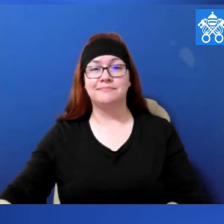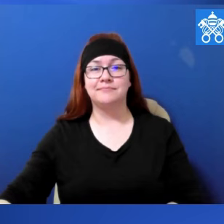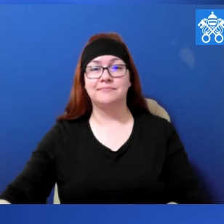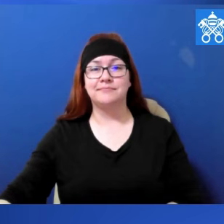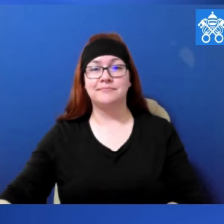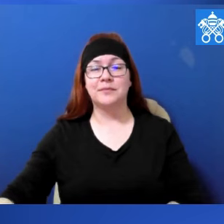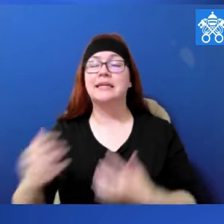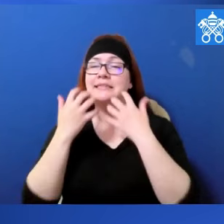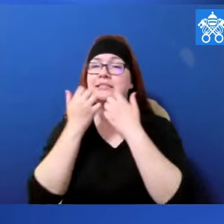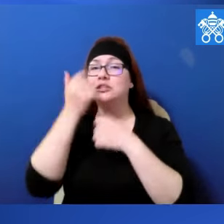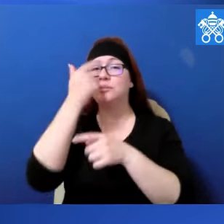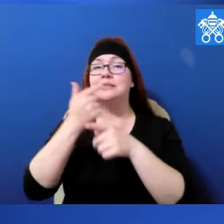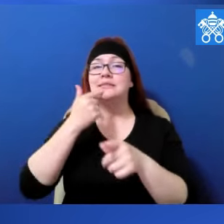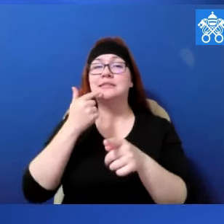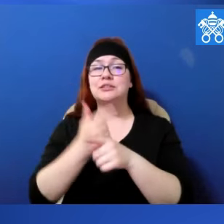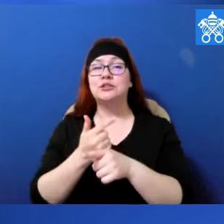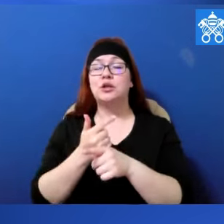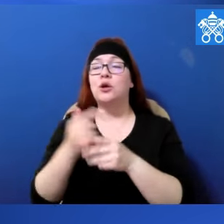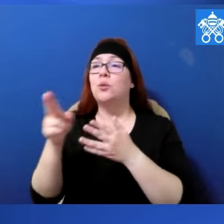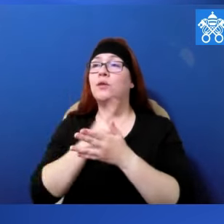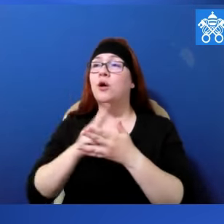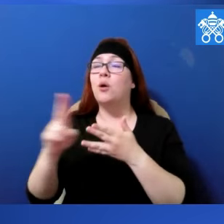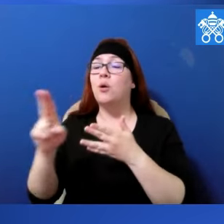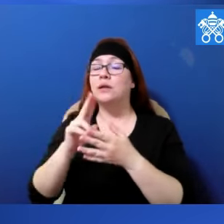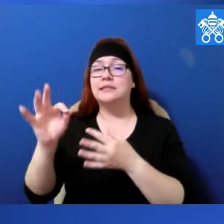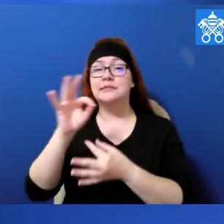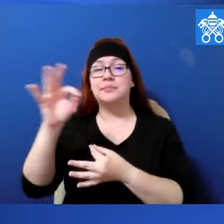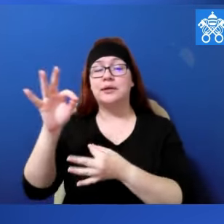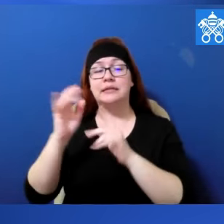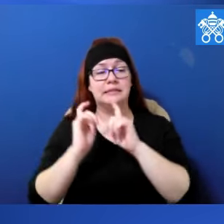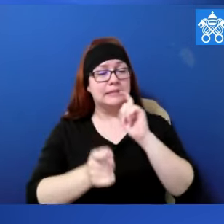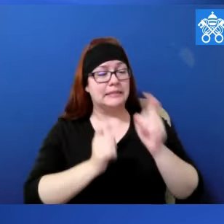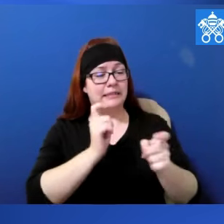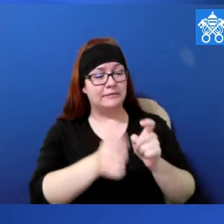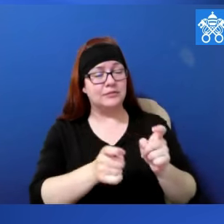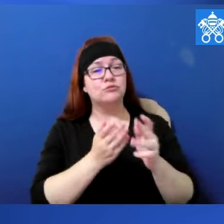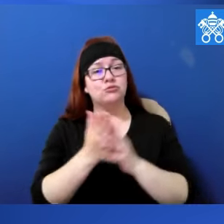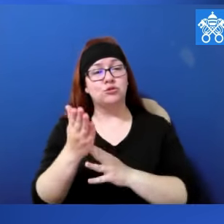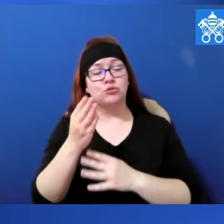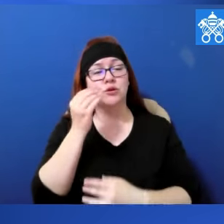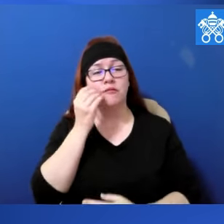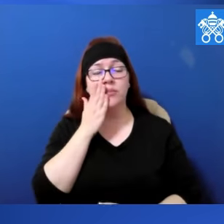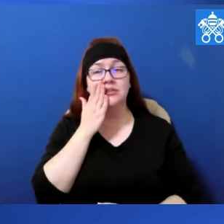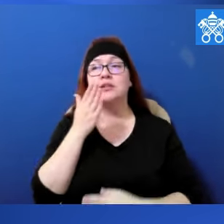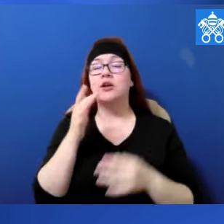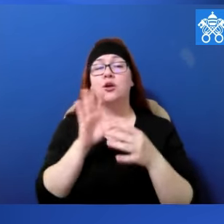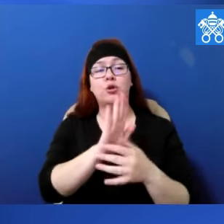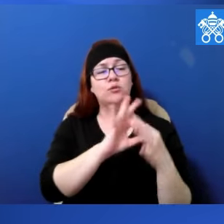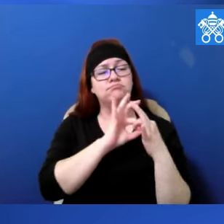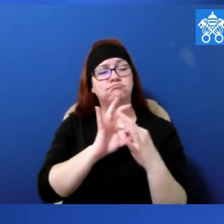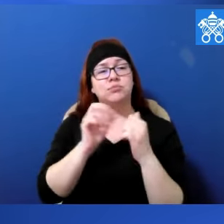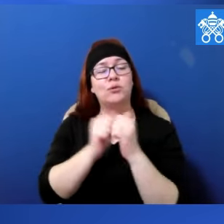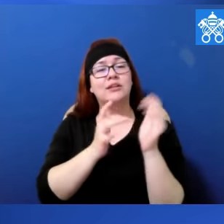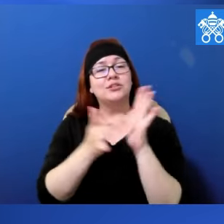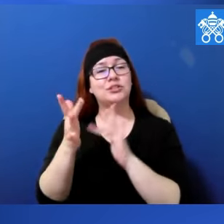Dear brothers and sisters, with the gifts of the Holy Spirit which you have received in confirmation, your friendship with Jesus